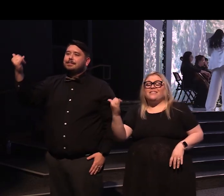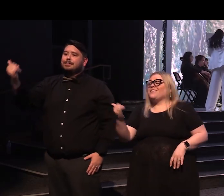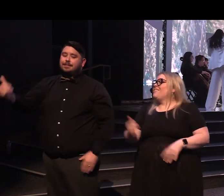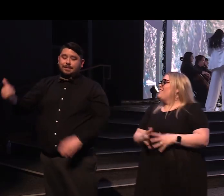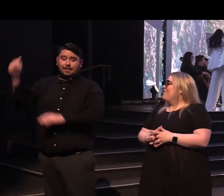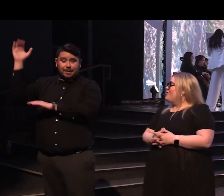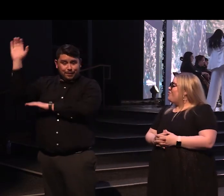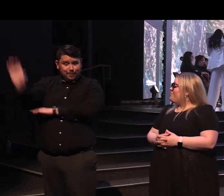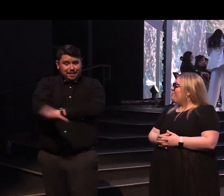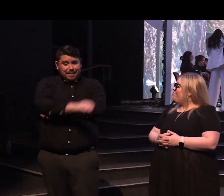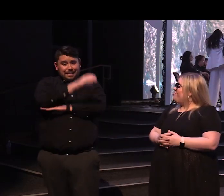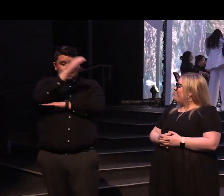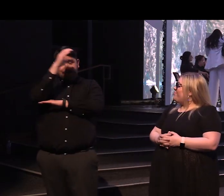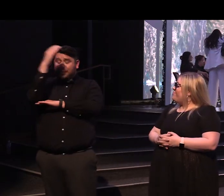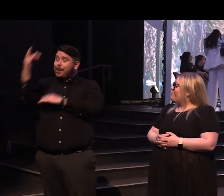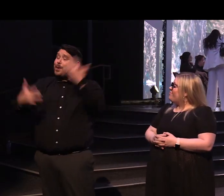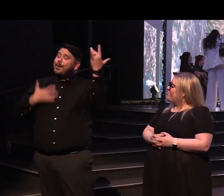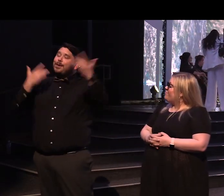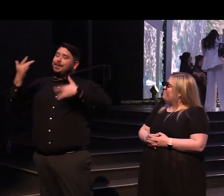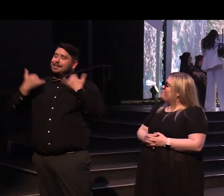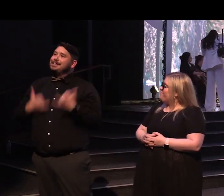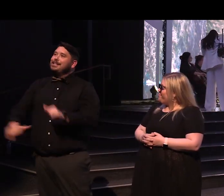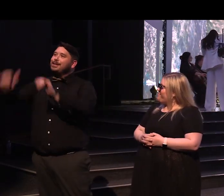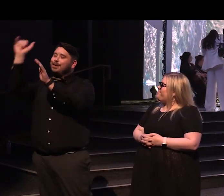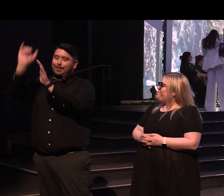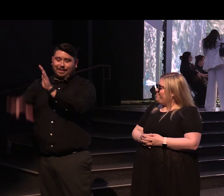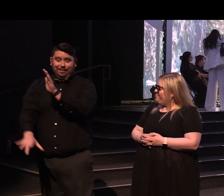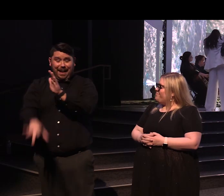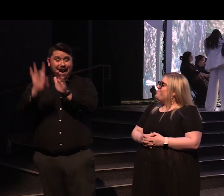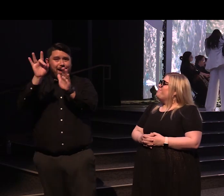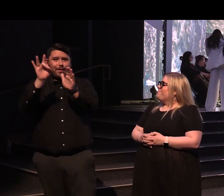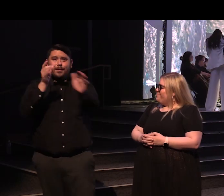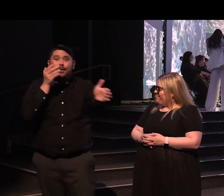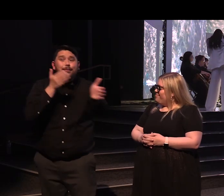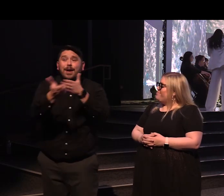because the joy can still be found